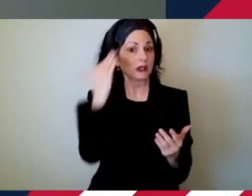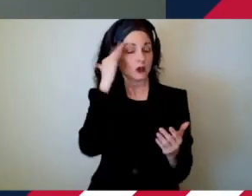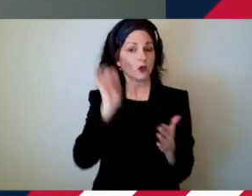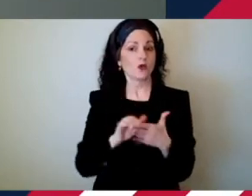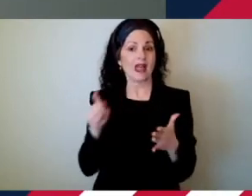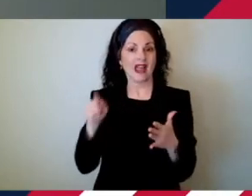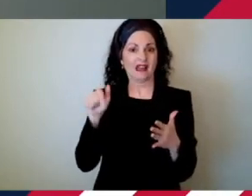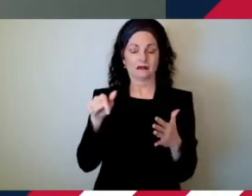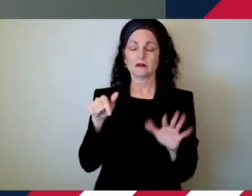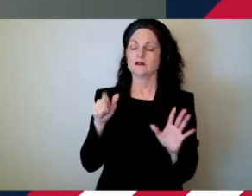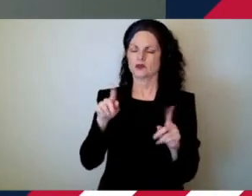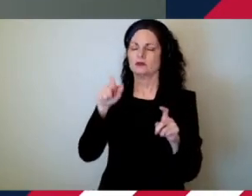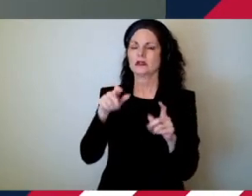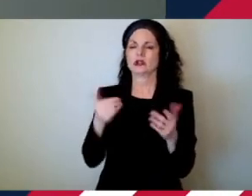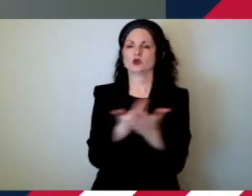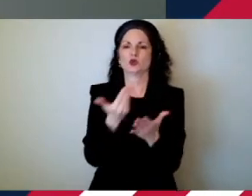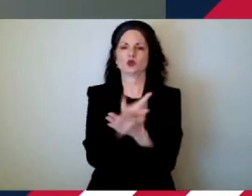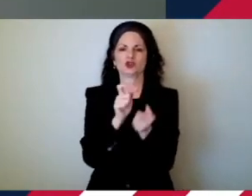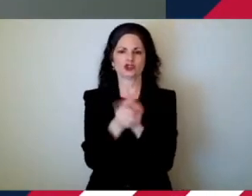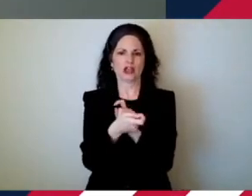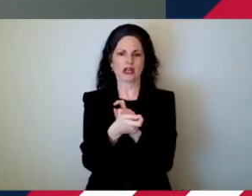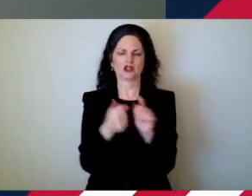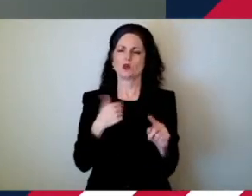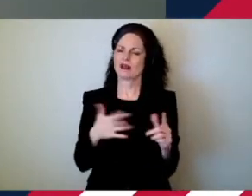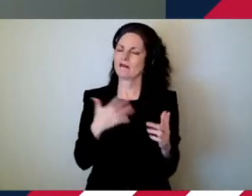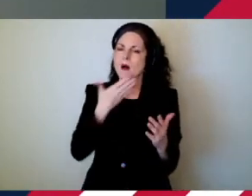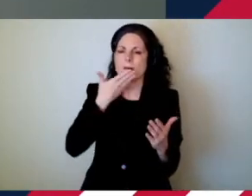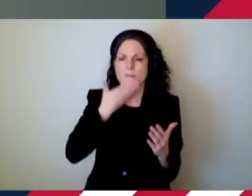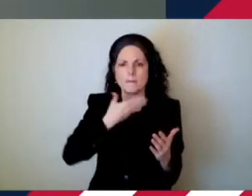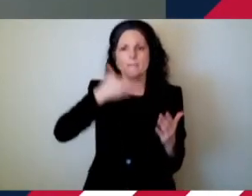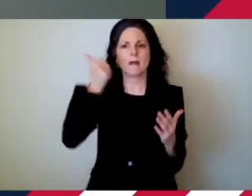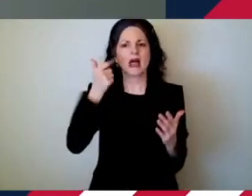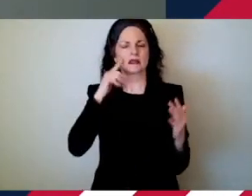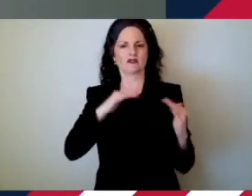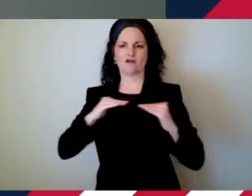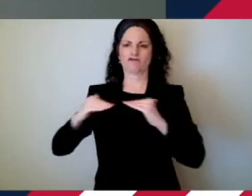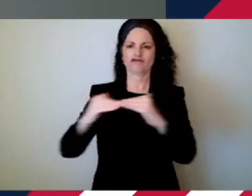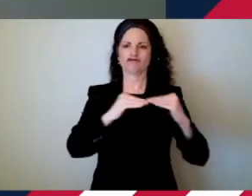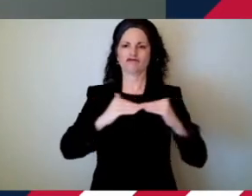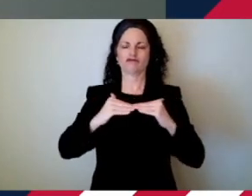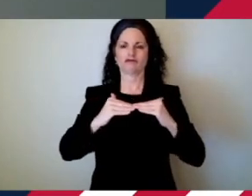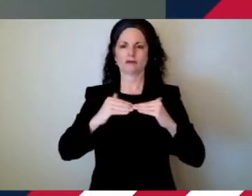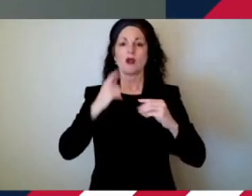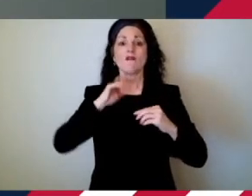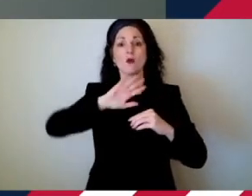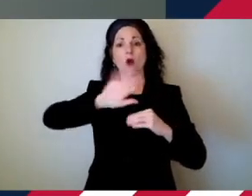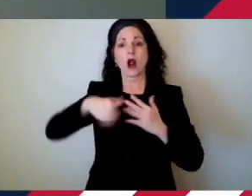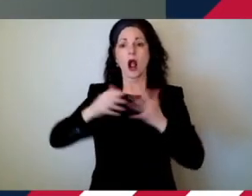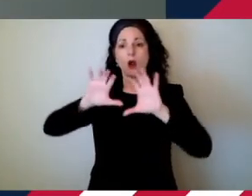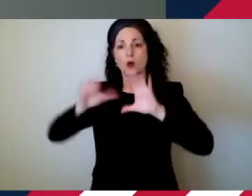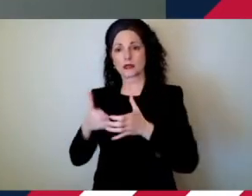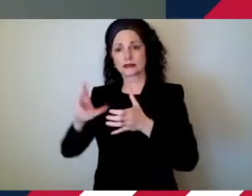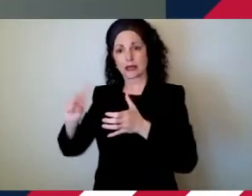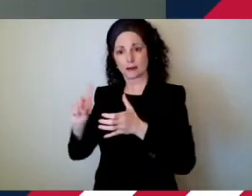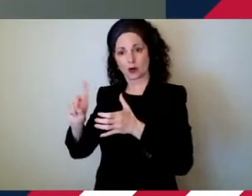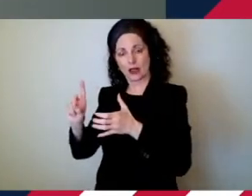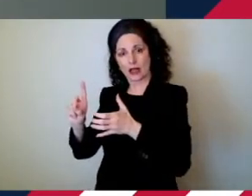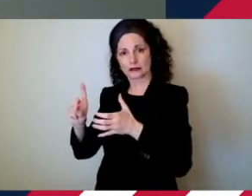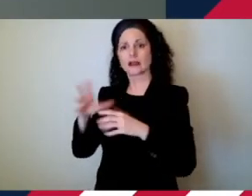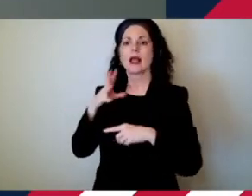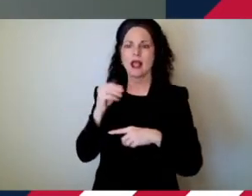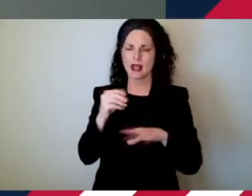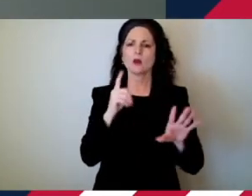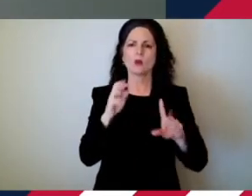was not only good for democracy, it was good for the party. I propose we send a message to the voters that we trust them to